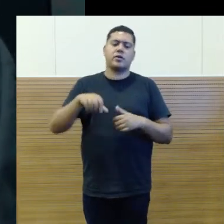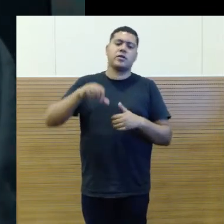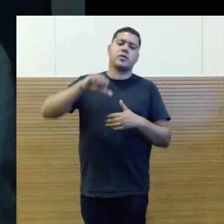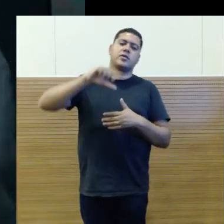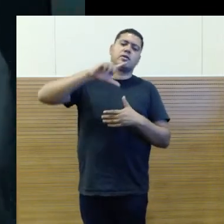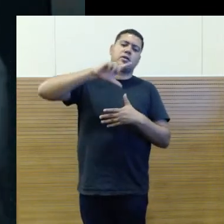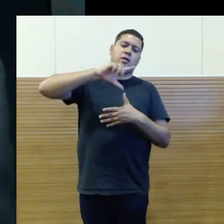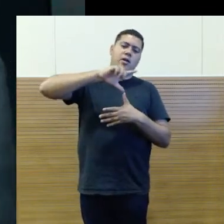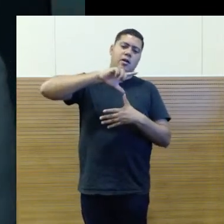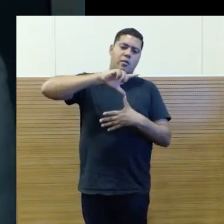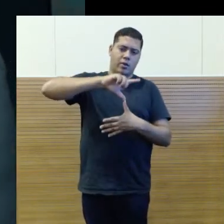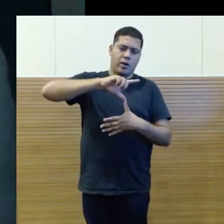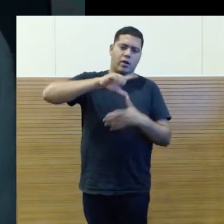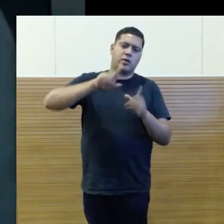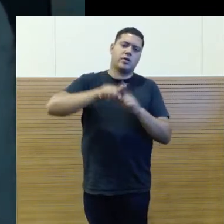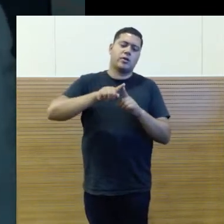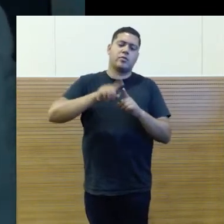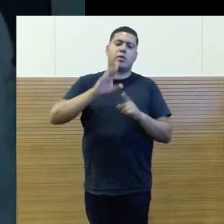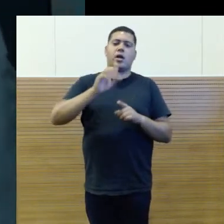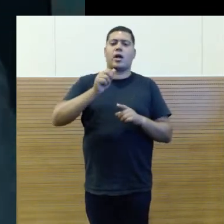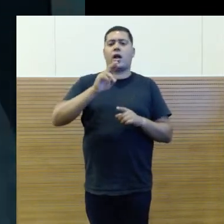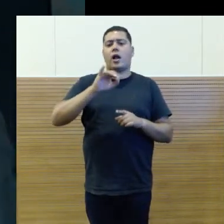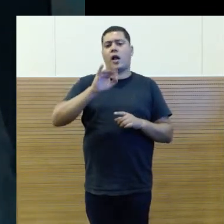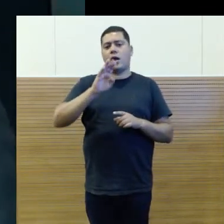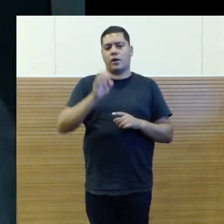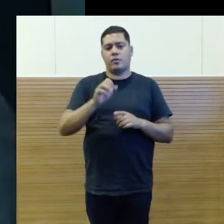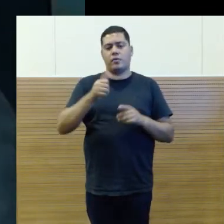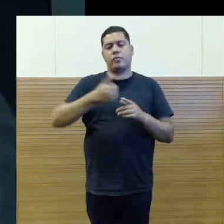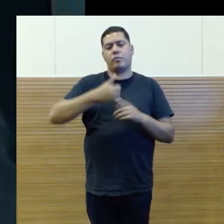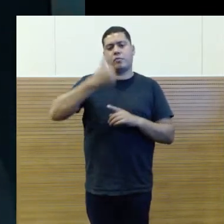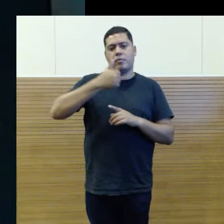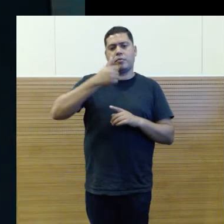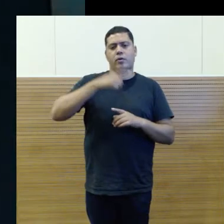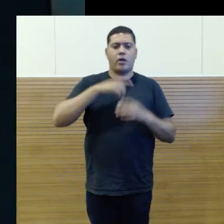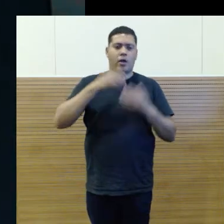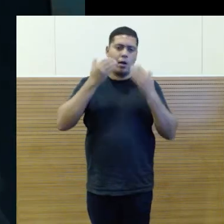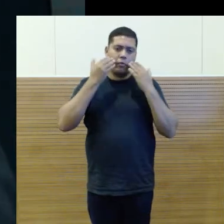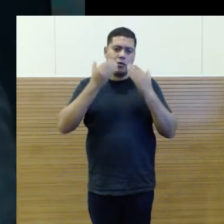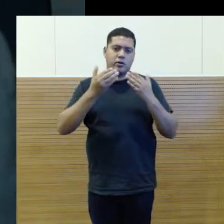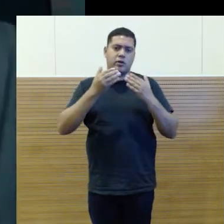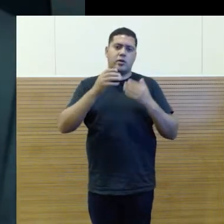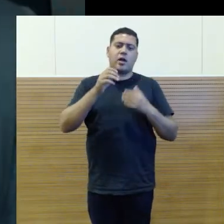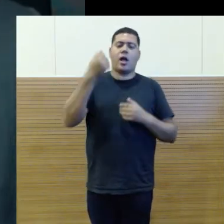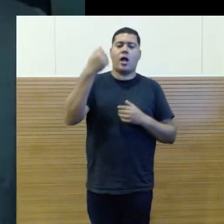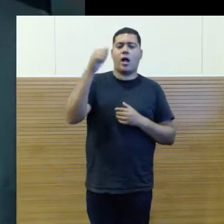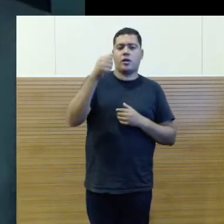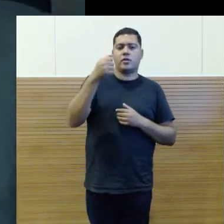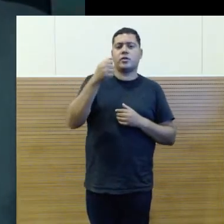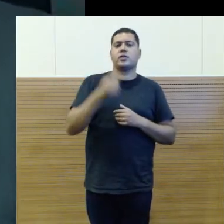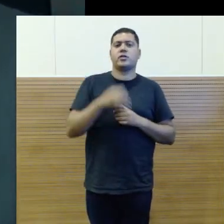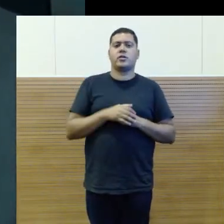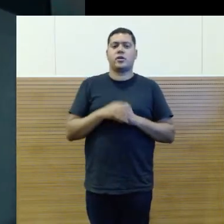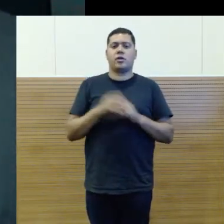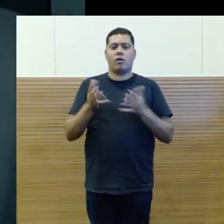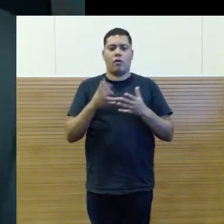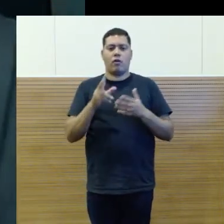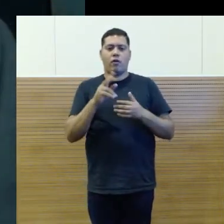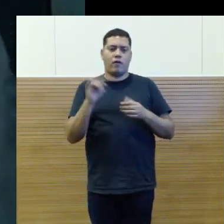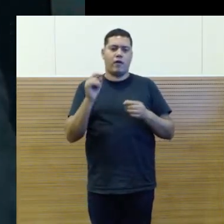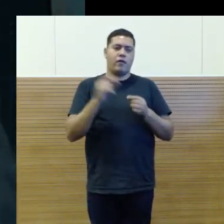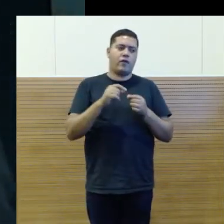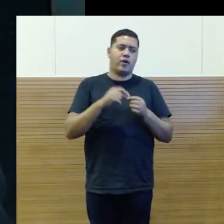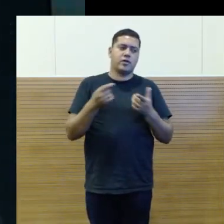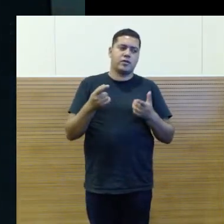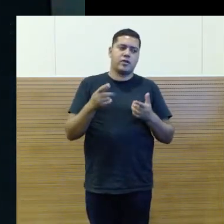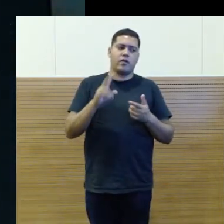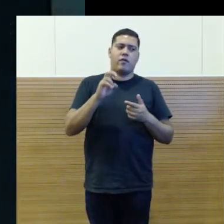First, we'll have the presentation from Argentina that will be done by Veronica Rison. With the